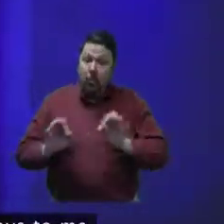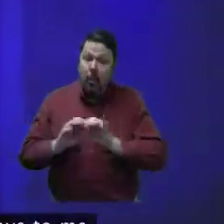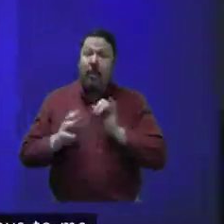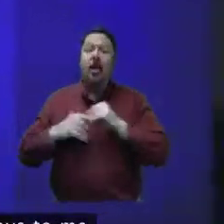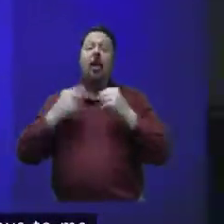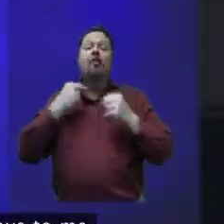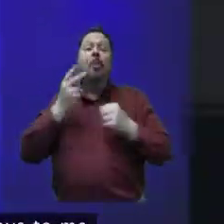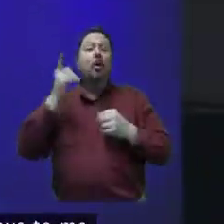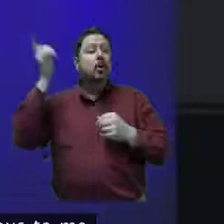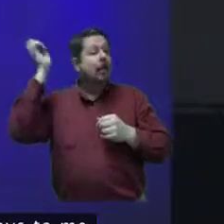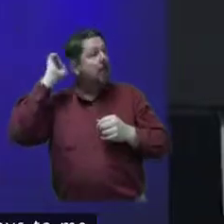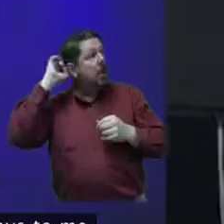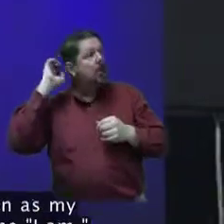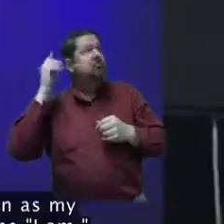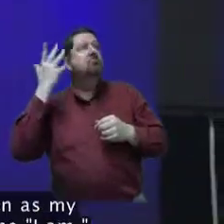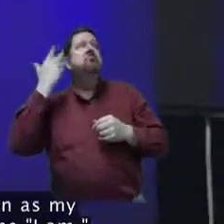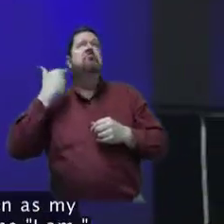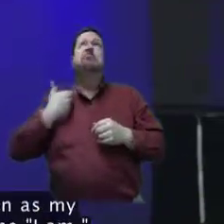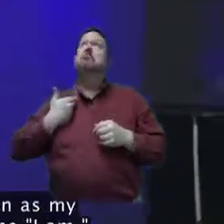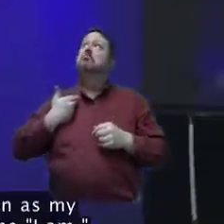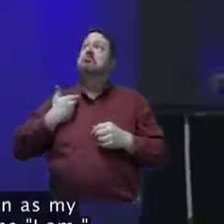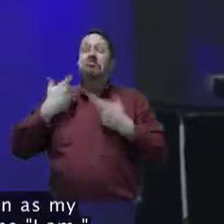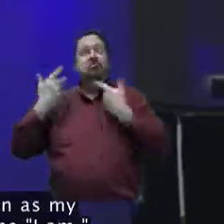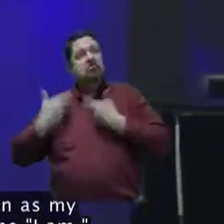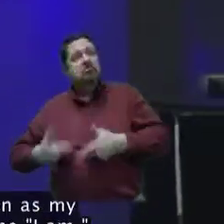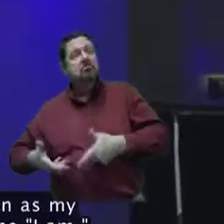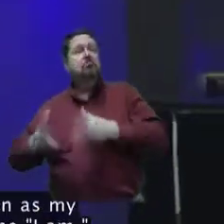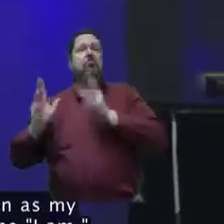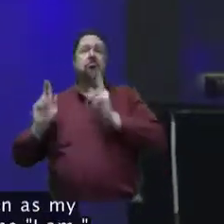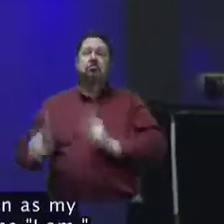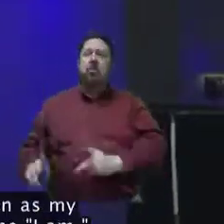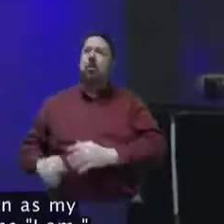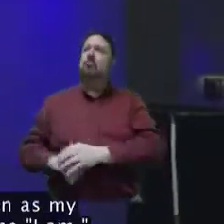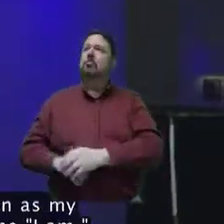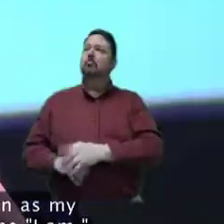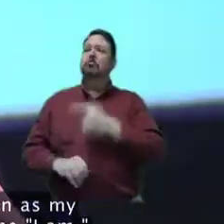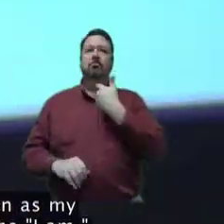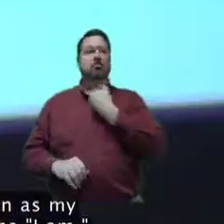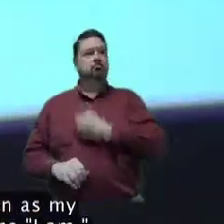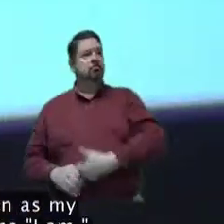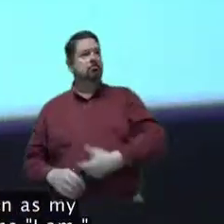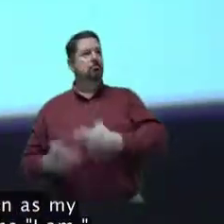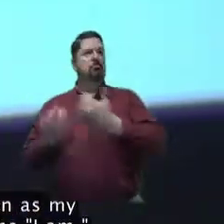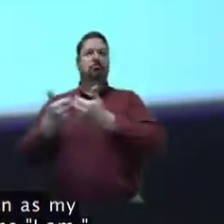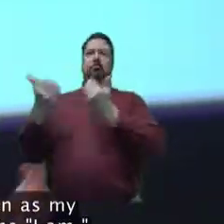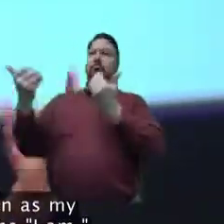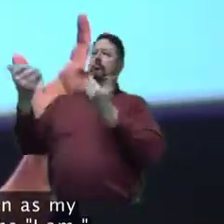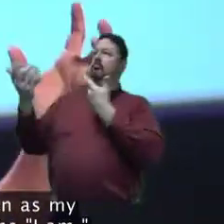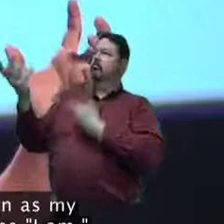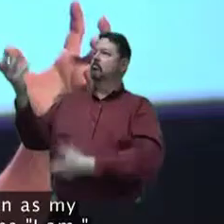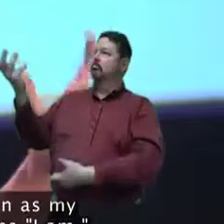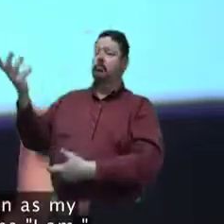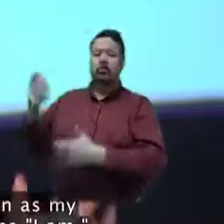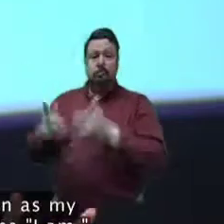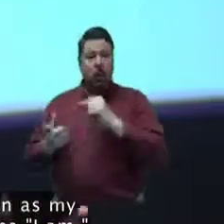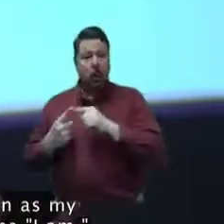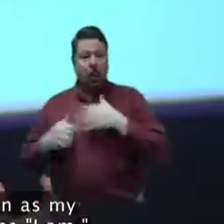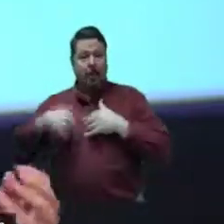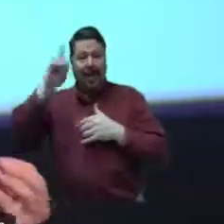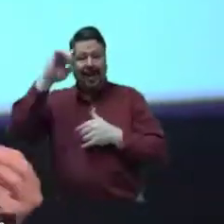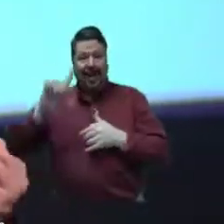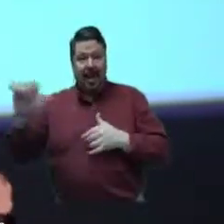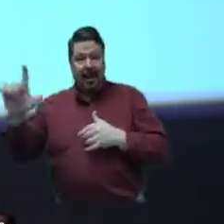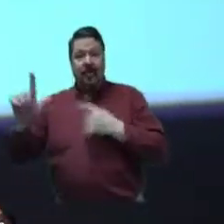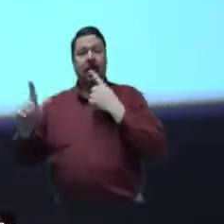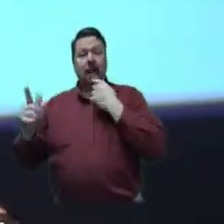little voice that says to me, I am. I am. And as soon as my left